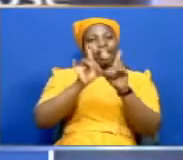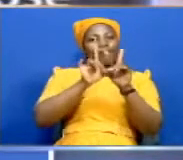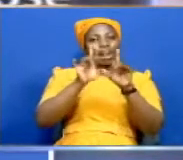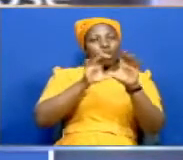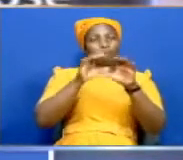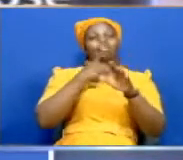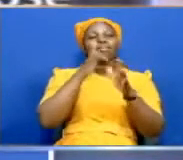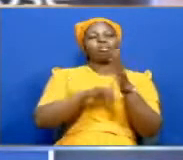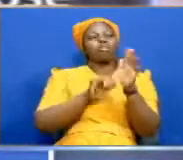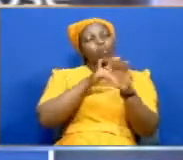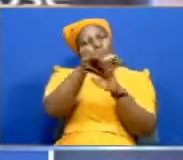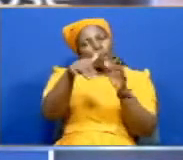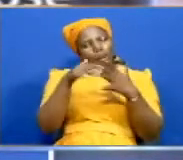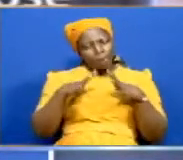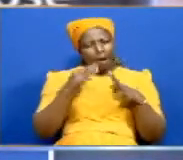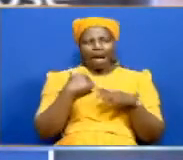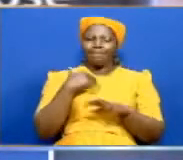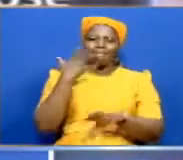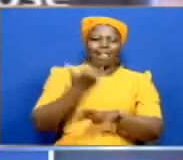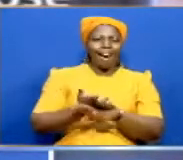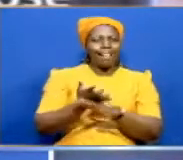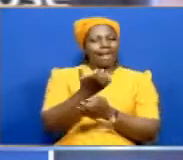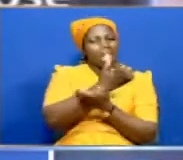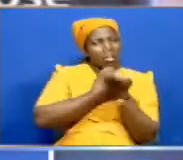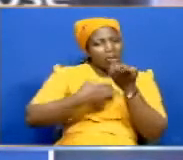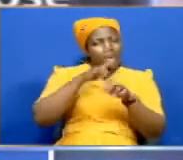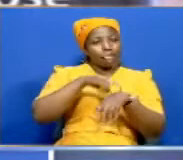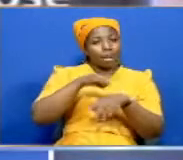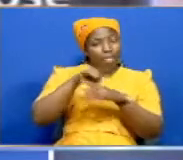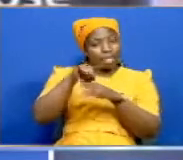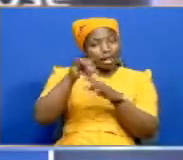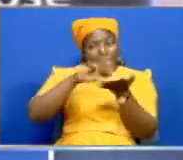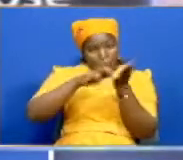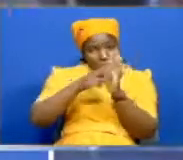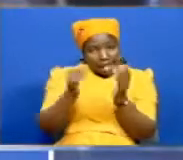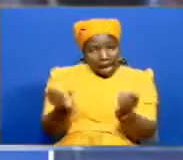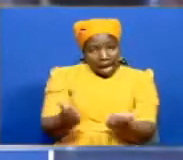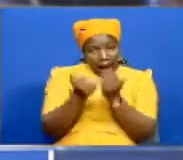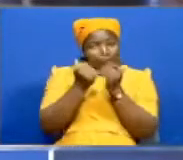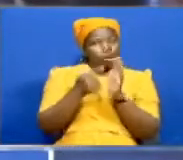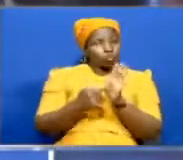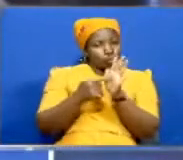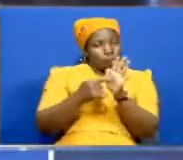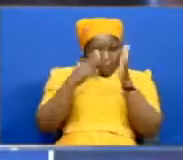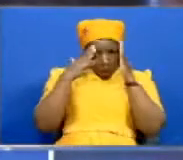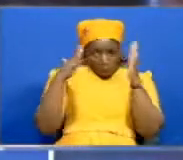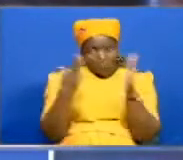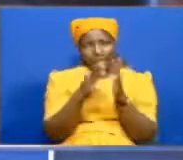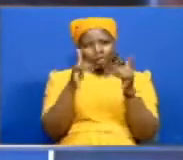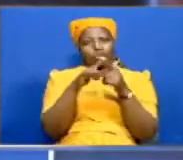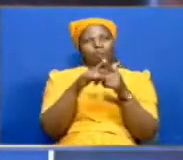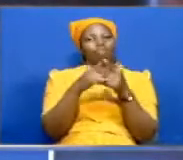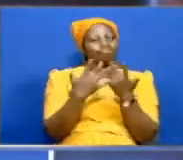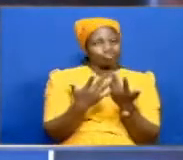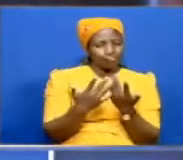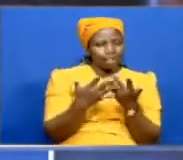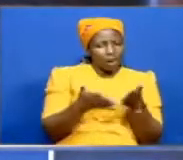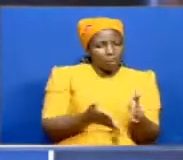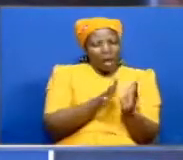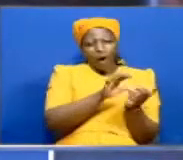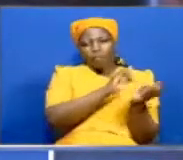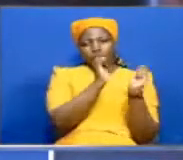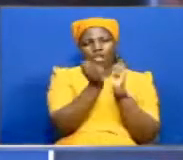going through tough economic times. This product comes as a testament of a commitment to a purpose of transforming